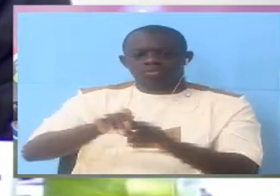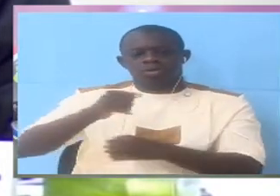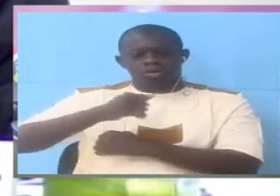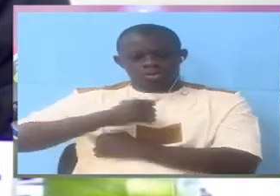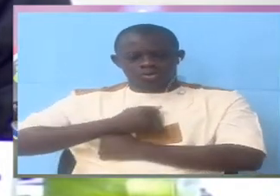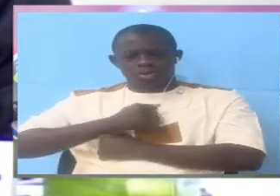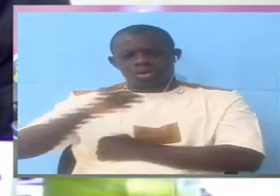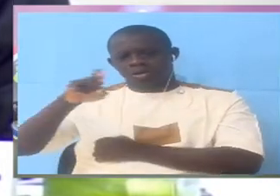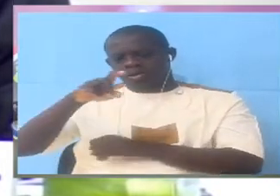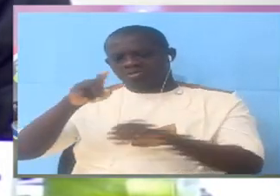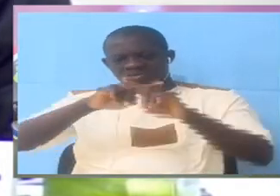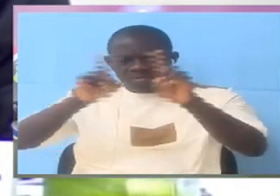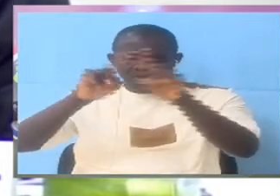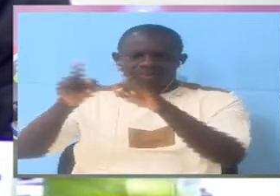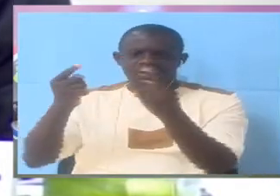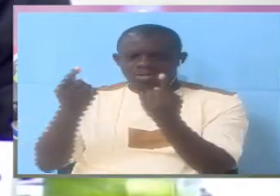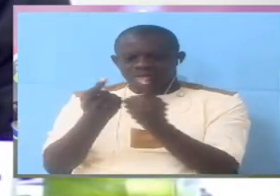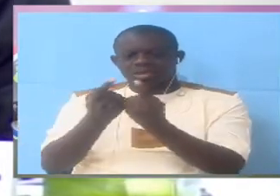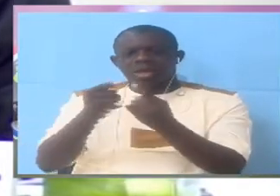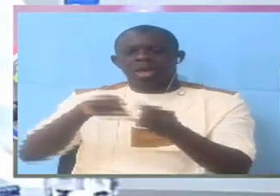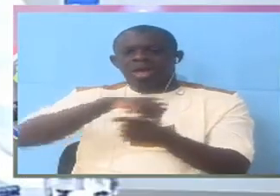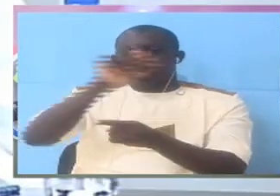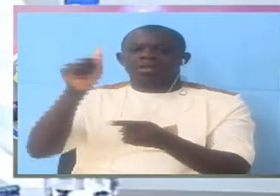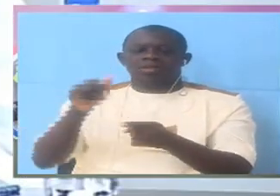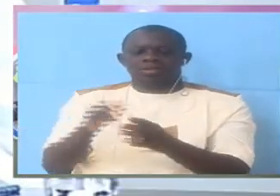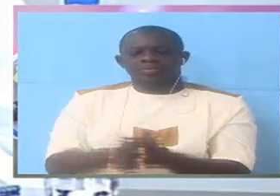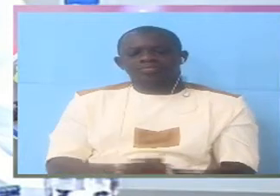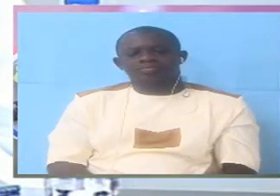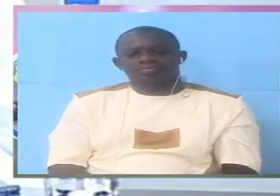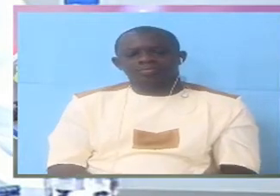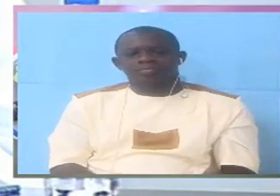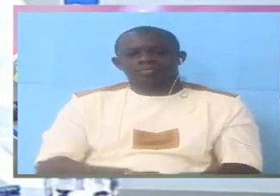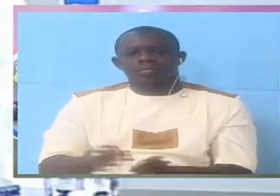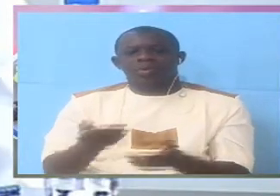dissident groups. Tanko kunya topotonya.